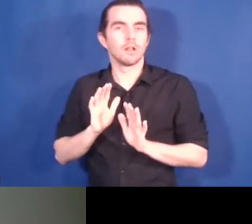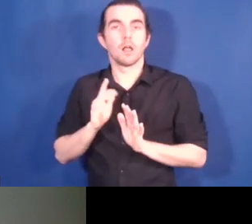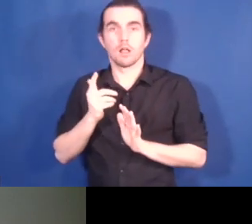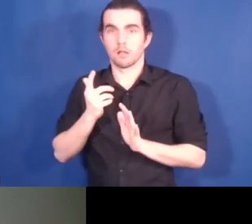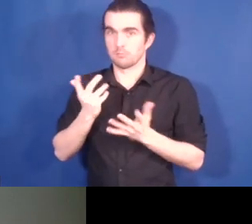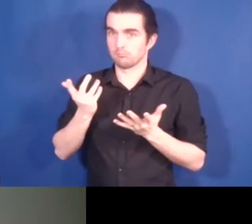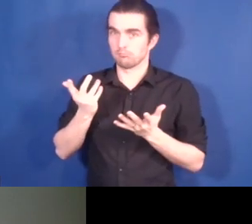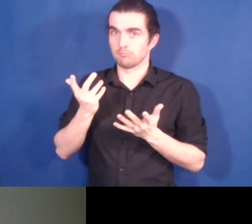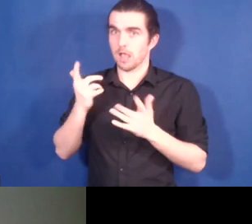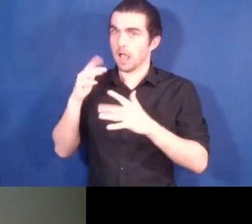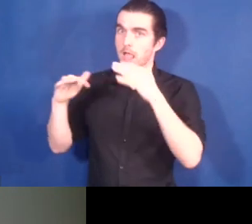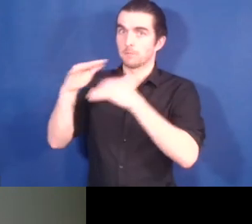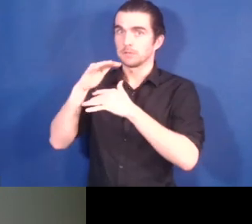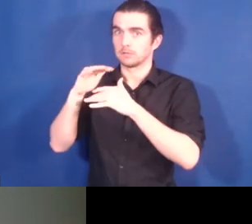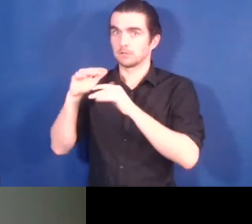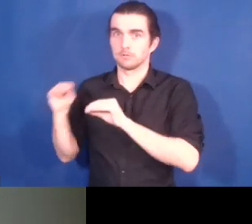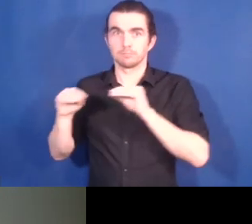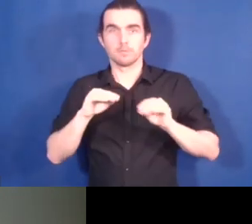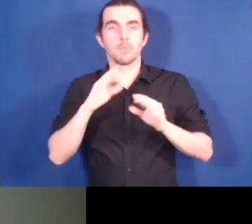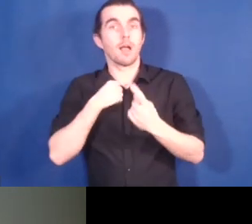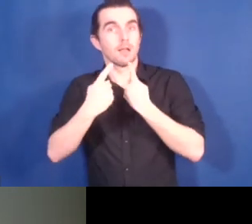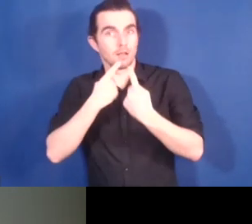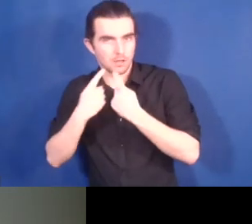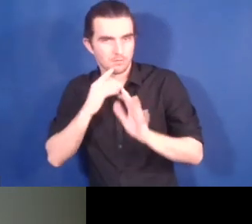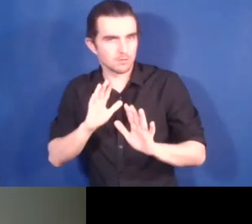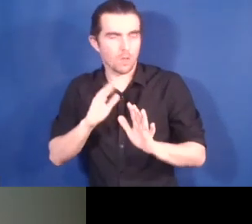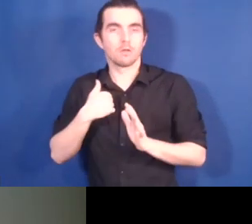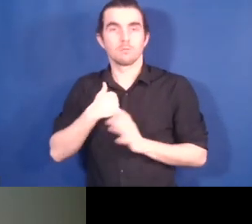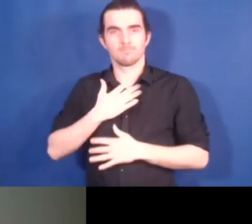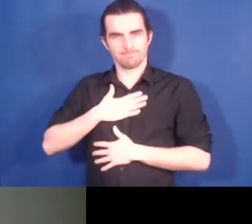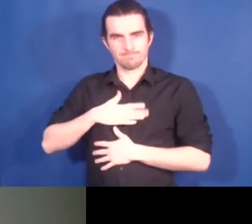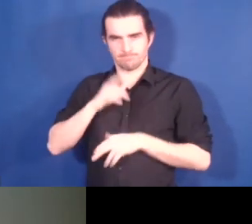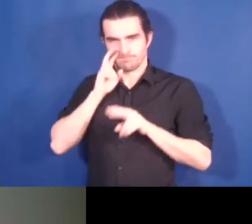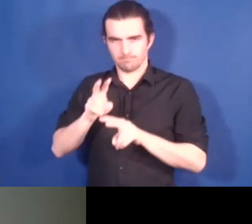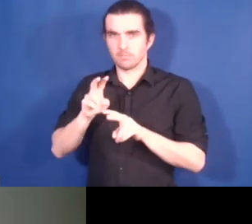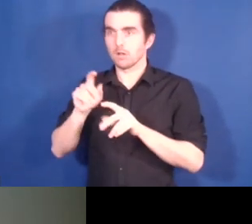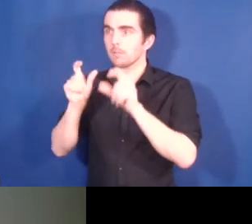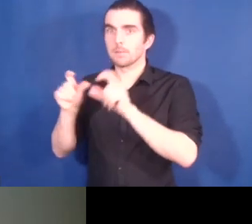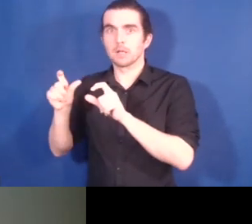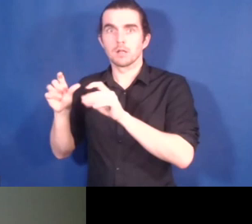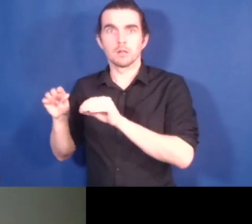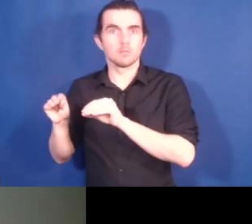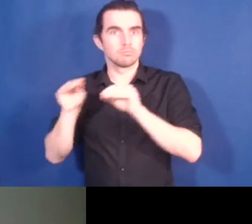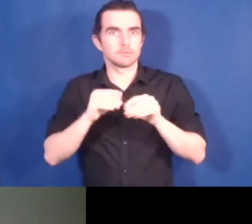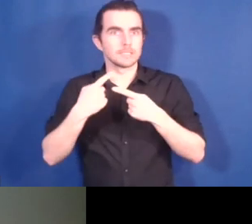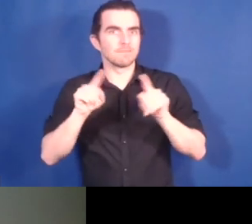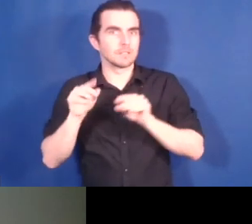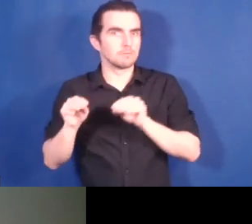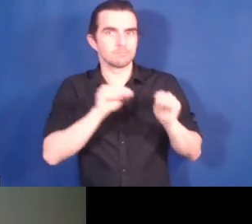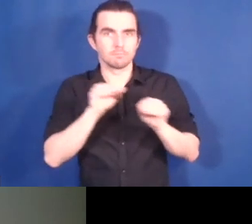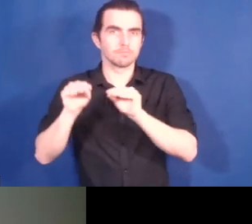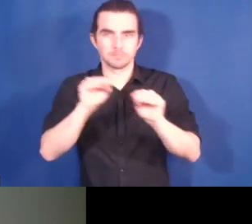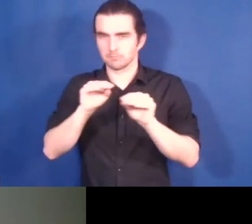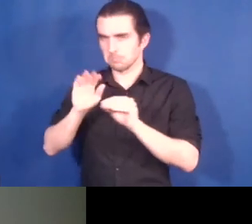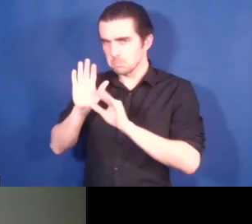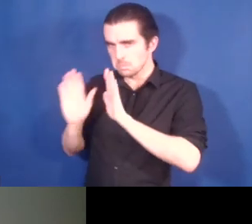decision in consultation with their own government if they're just being relocated within their own state, or with other governments.